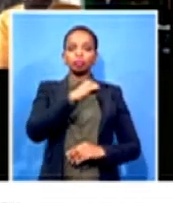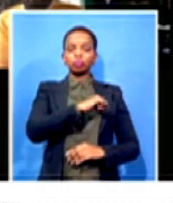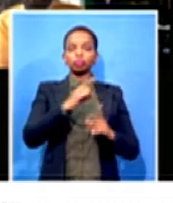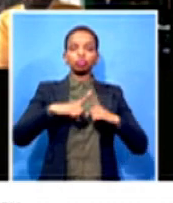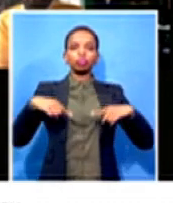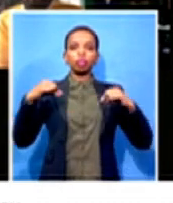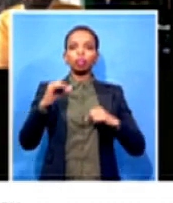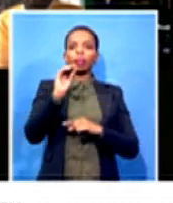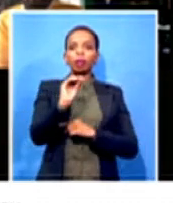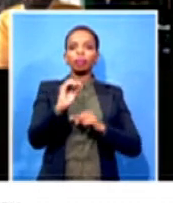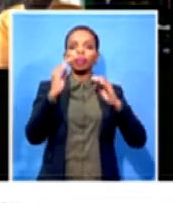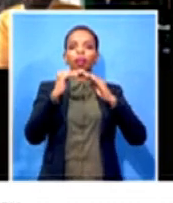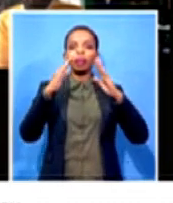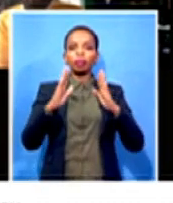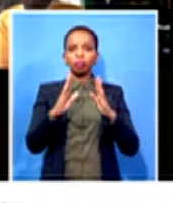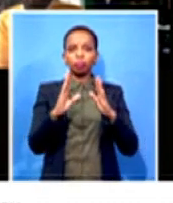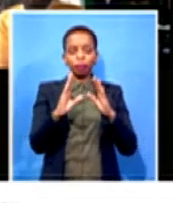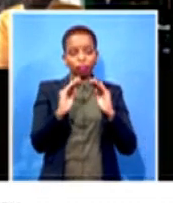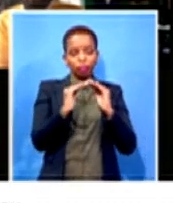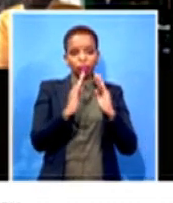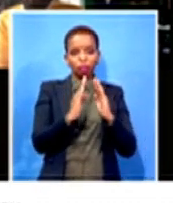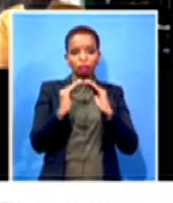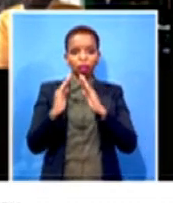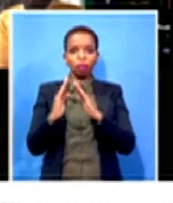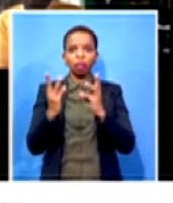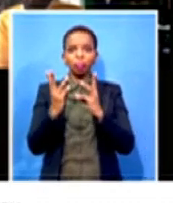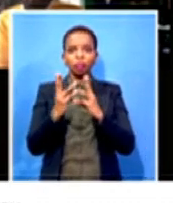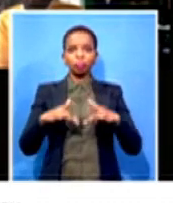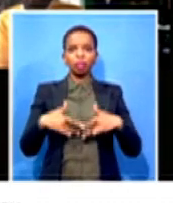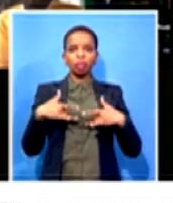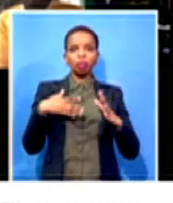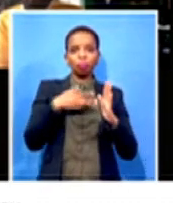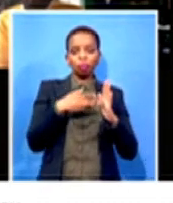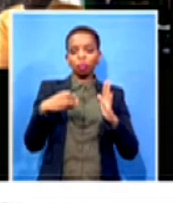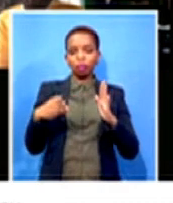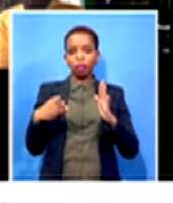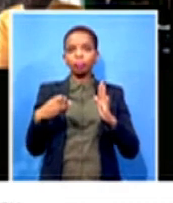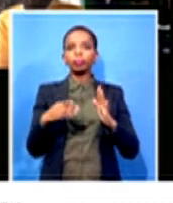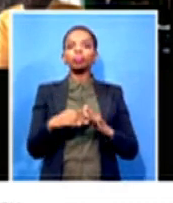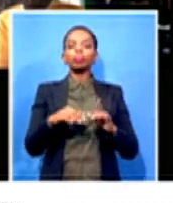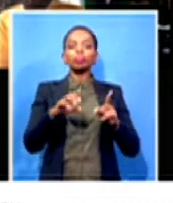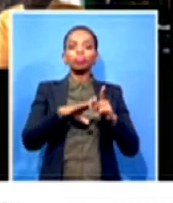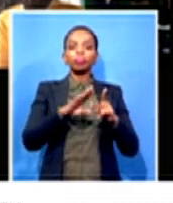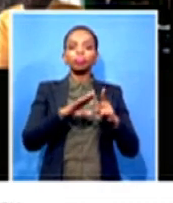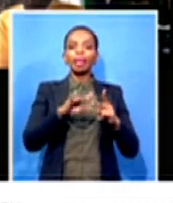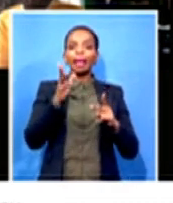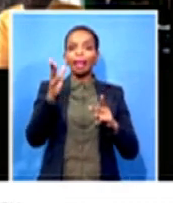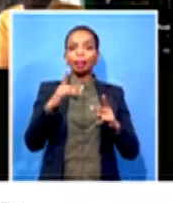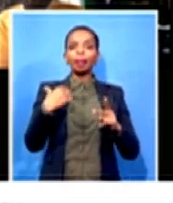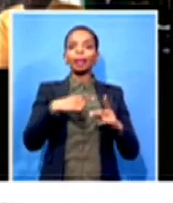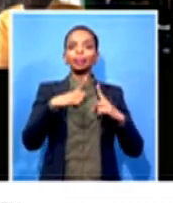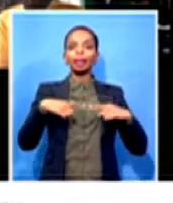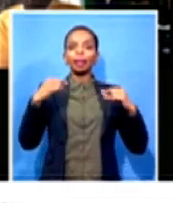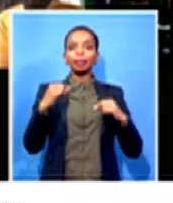the dynamics are different, and we don't have the high burden of HIV and TB. Now, if somebody has